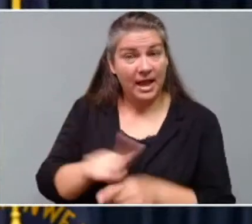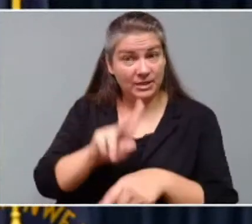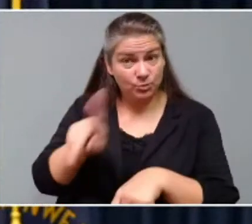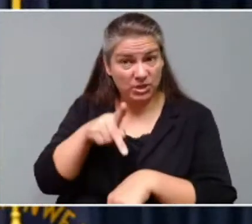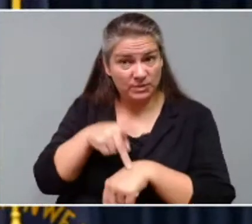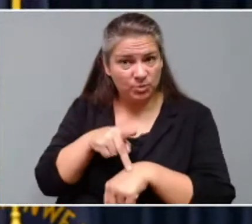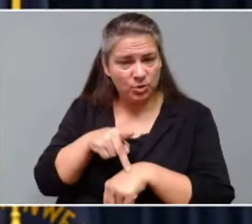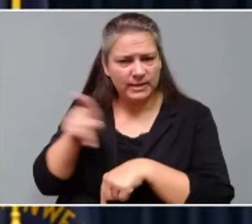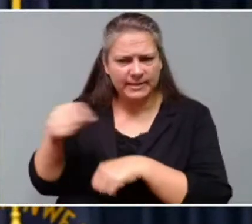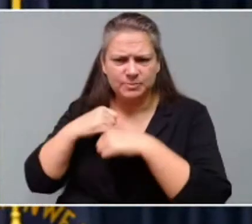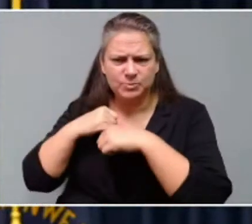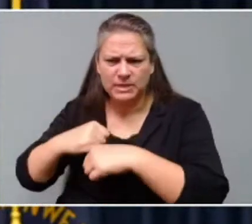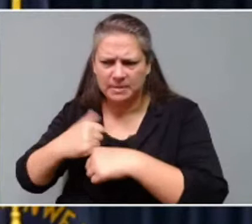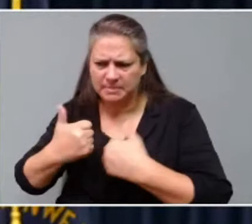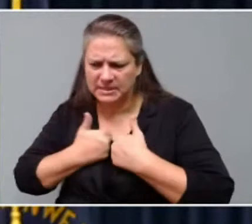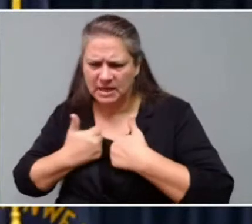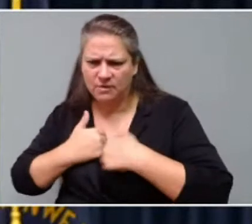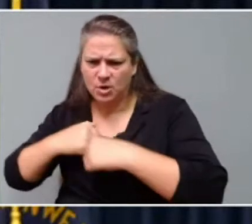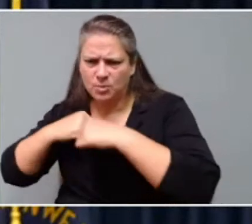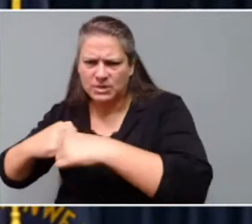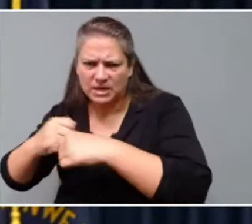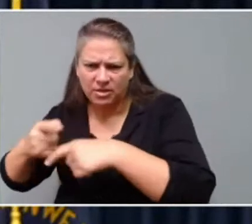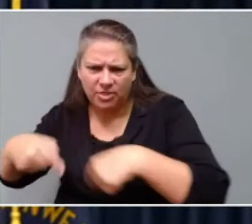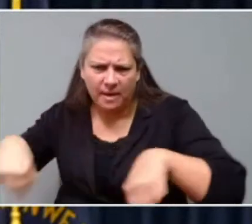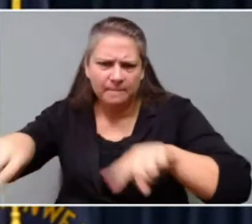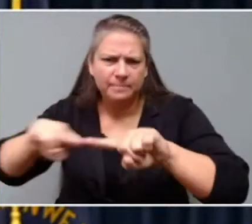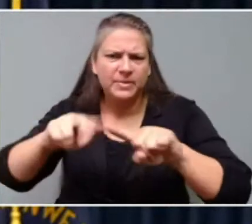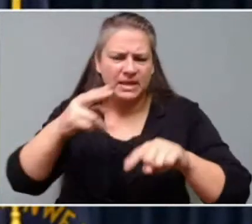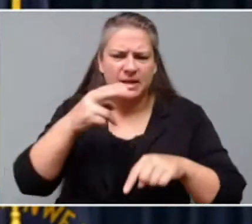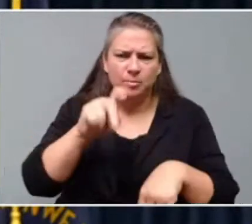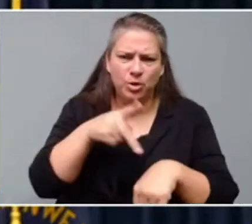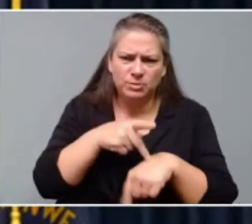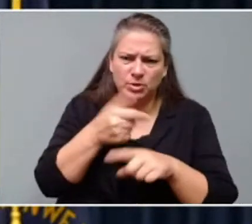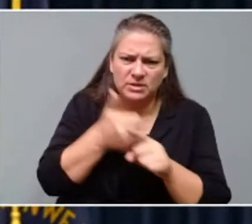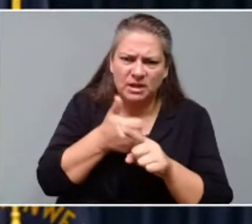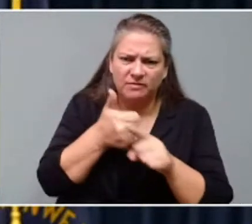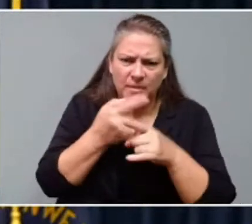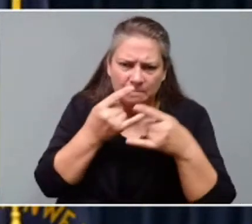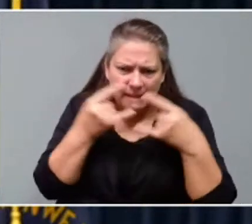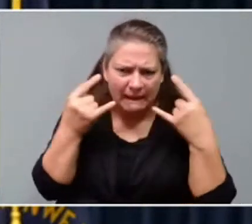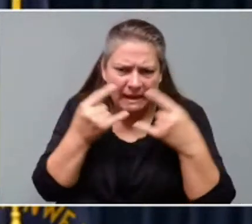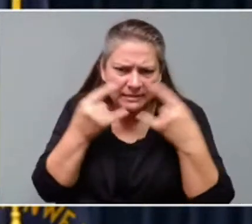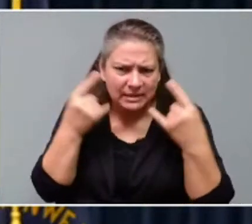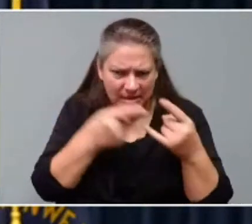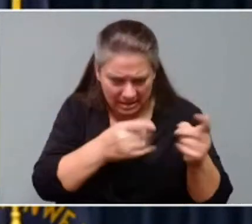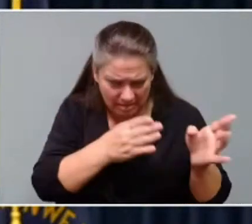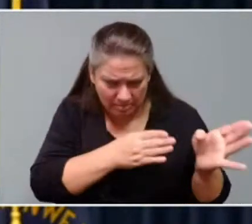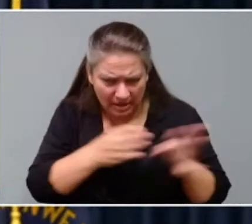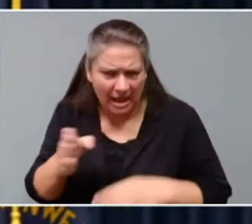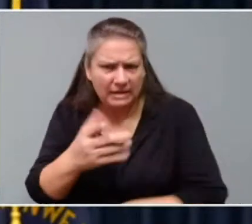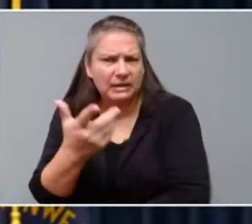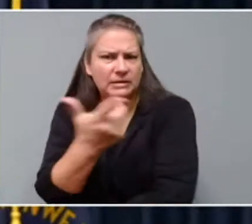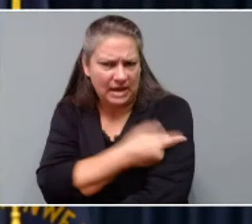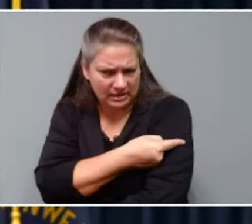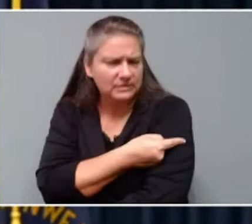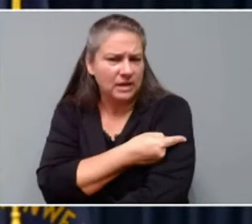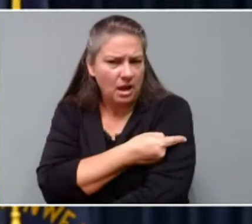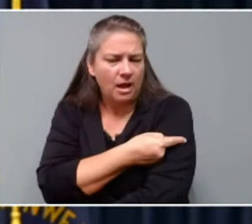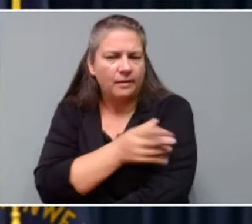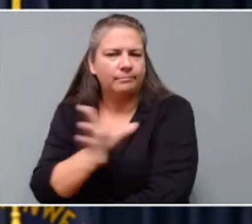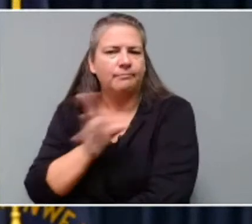protect himself and others. He was masking up, and he had plans to get vaccinated when he contracted COVID in January